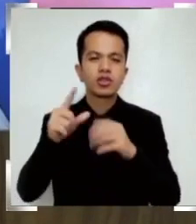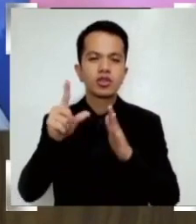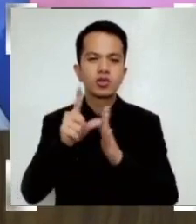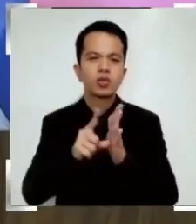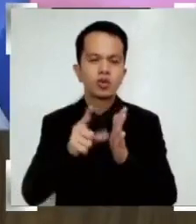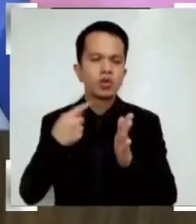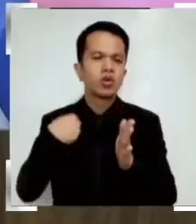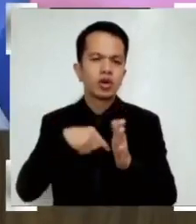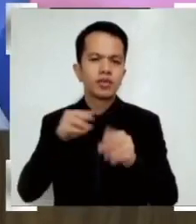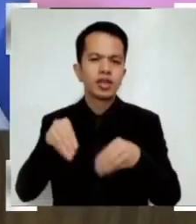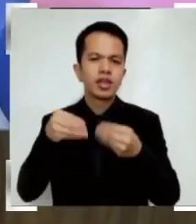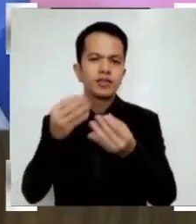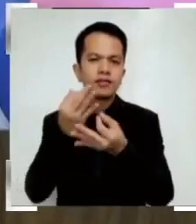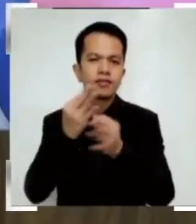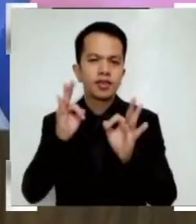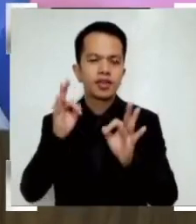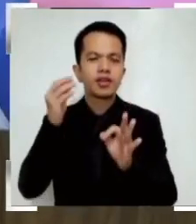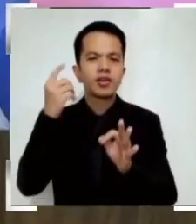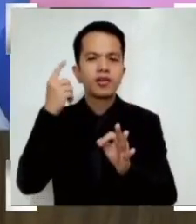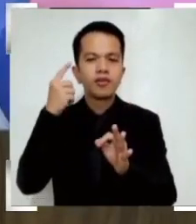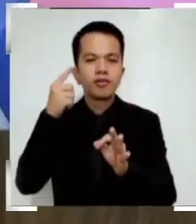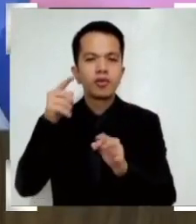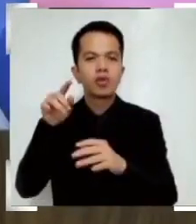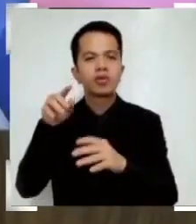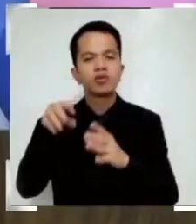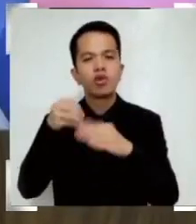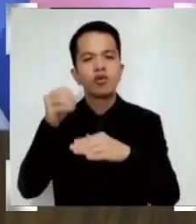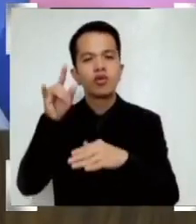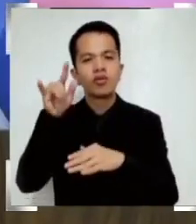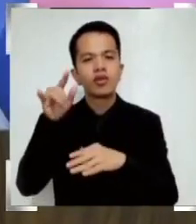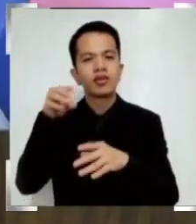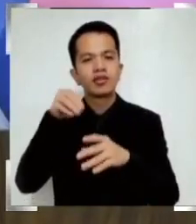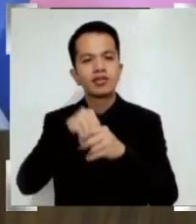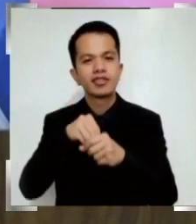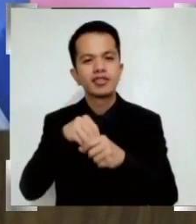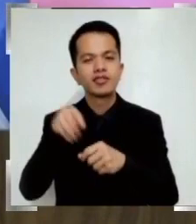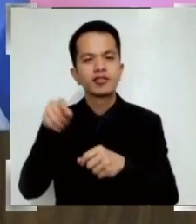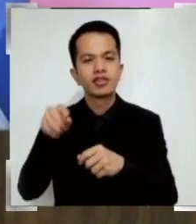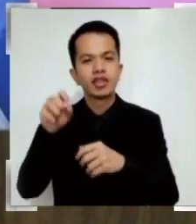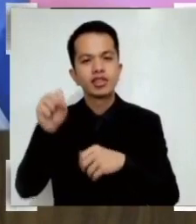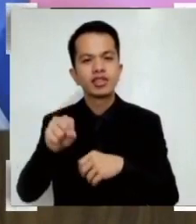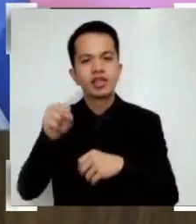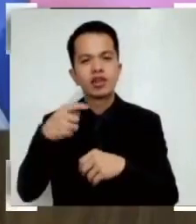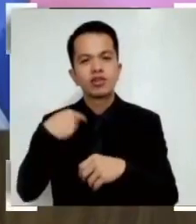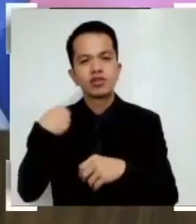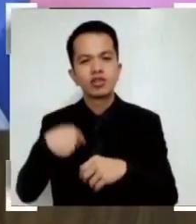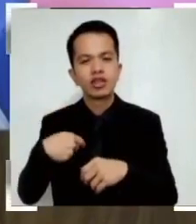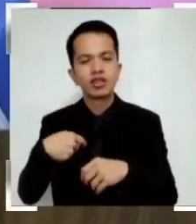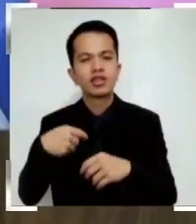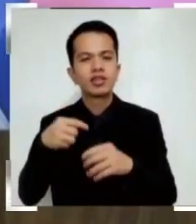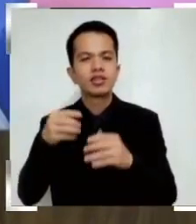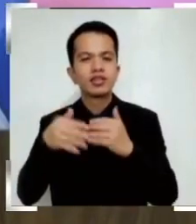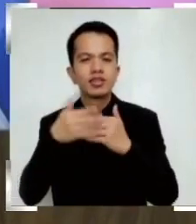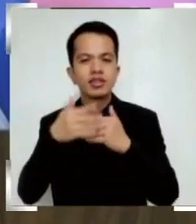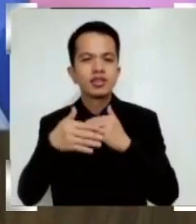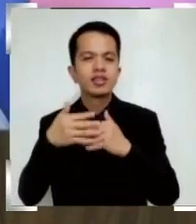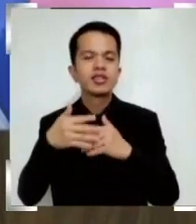and overflight in the South China Sea in accordance with international law, including, of course,